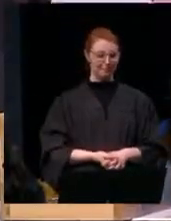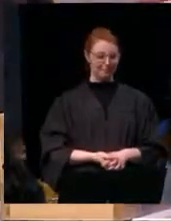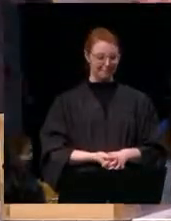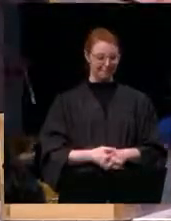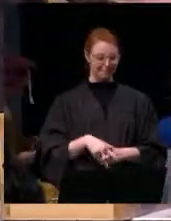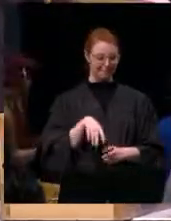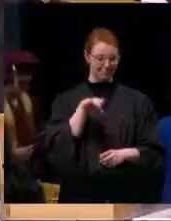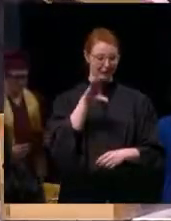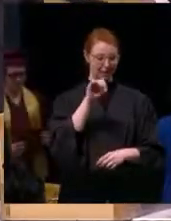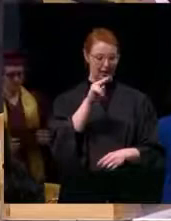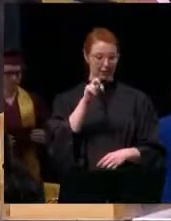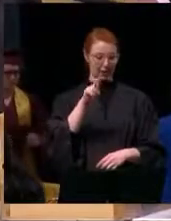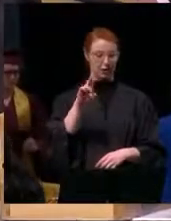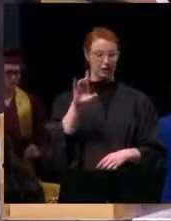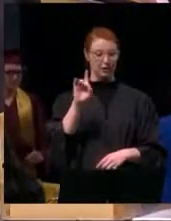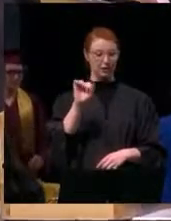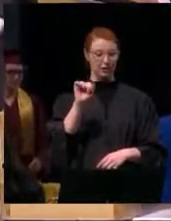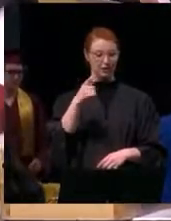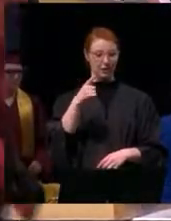Connor Dalving.